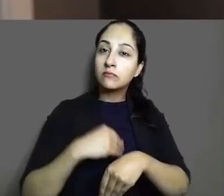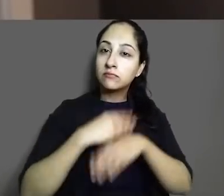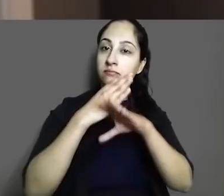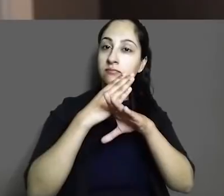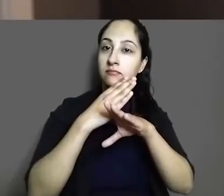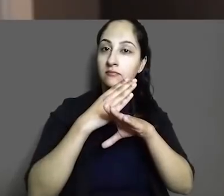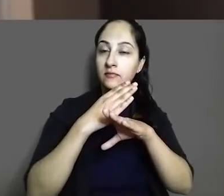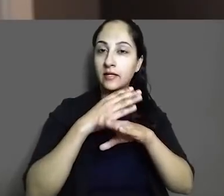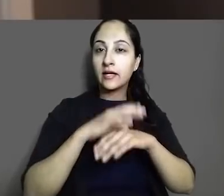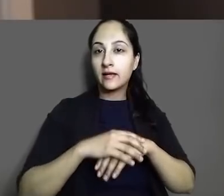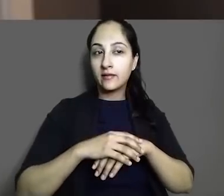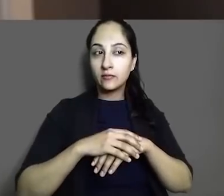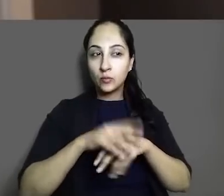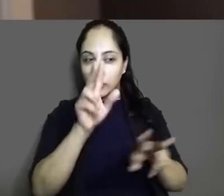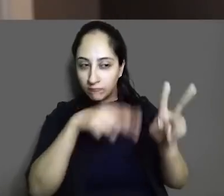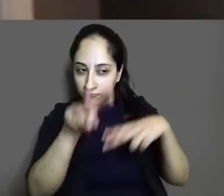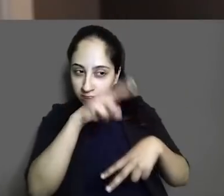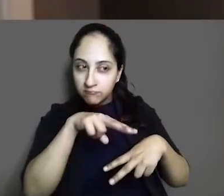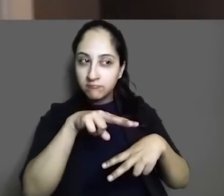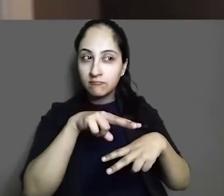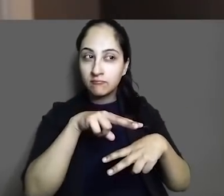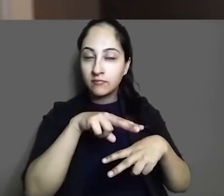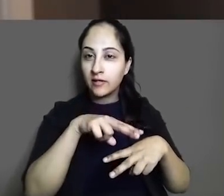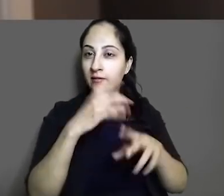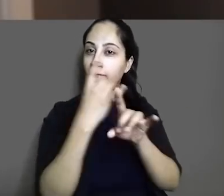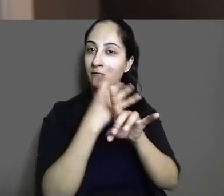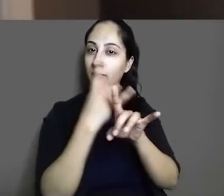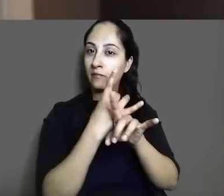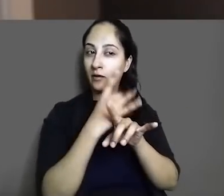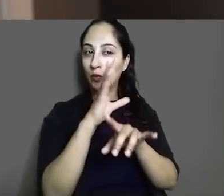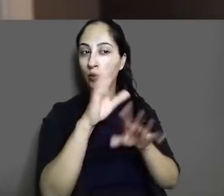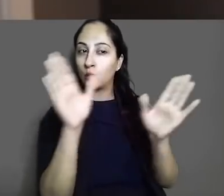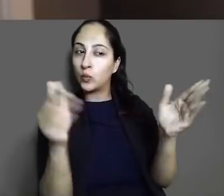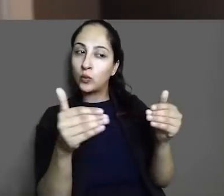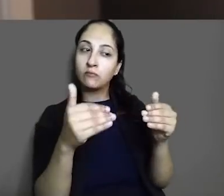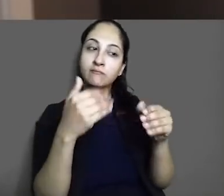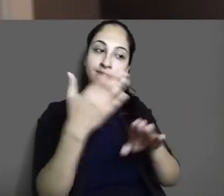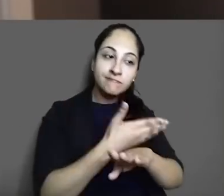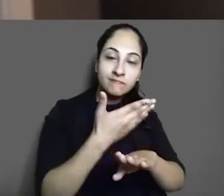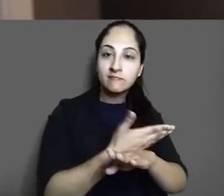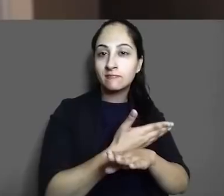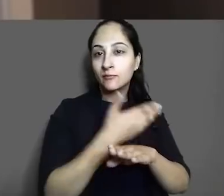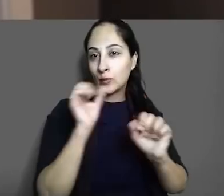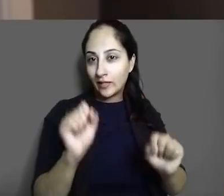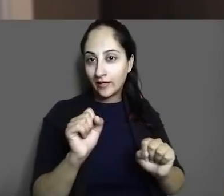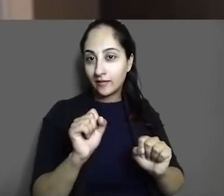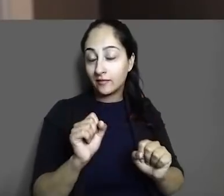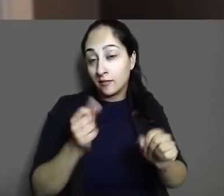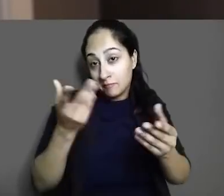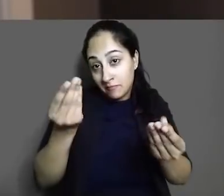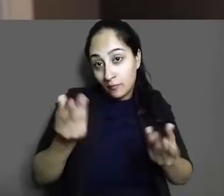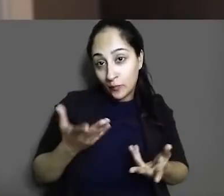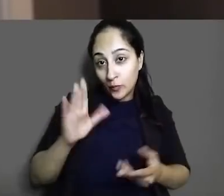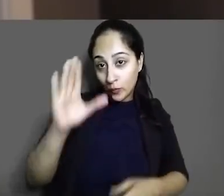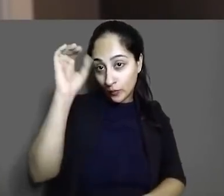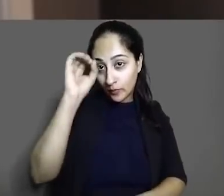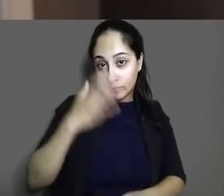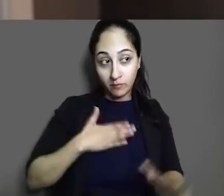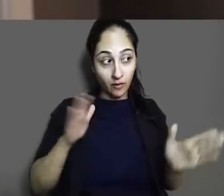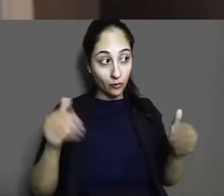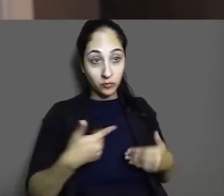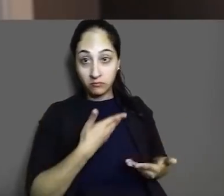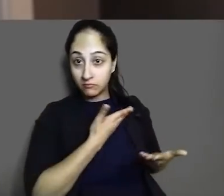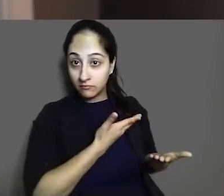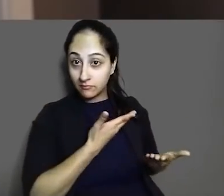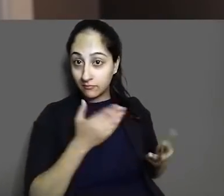Zoom. And I'm wondering if you can do that for me. Send me a note, comment on this video, or find me on Instagram or Twitter, and let me know what you think of